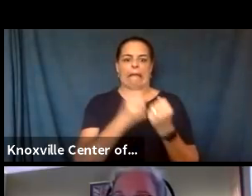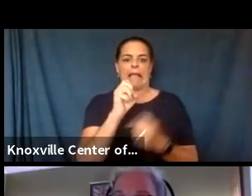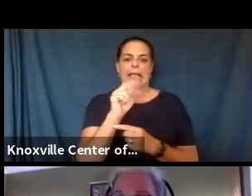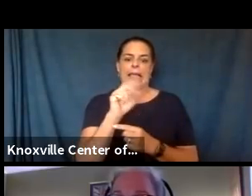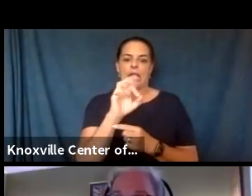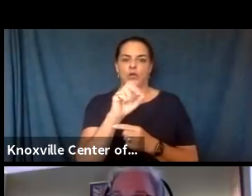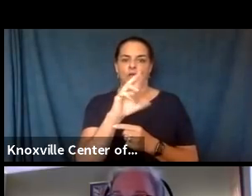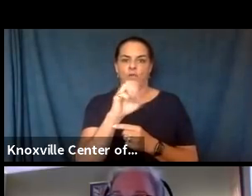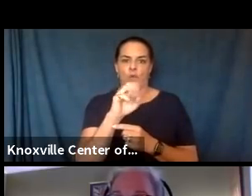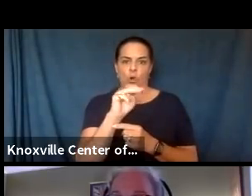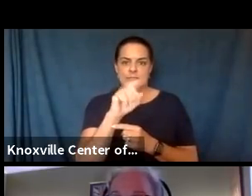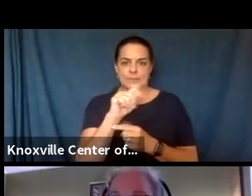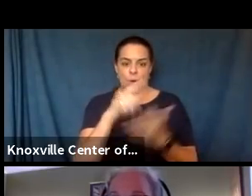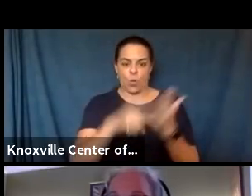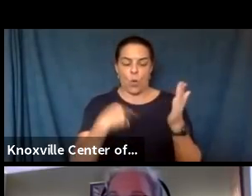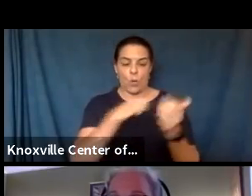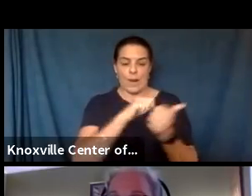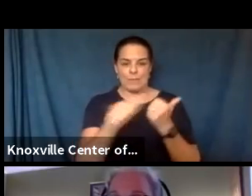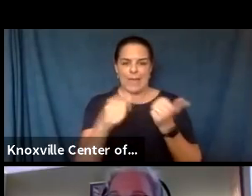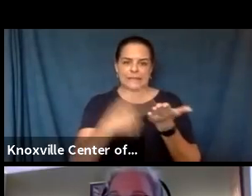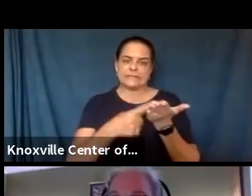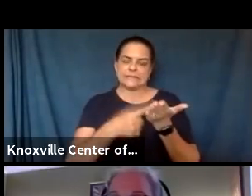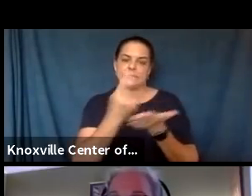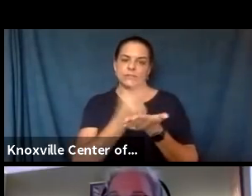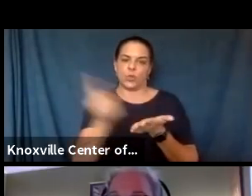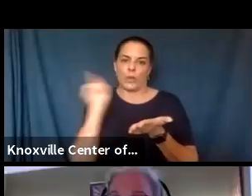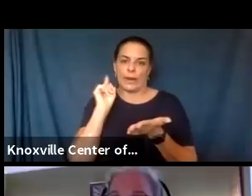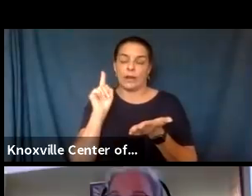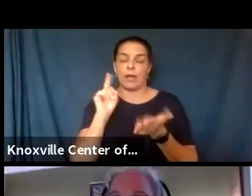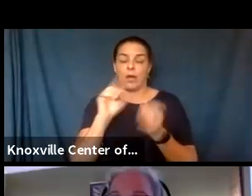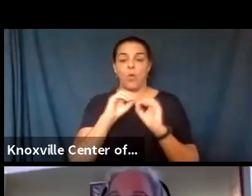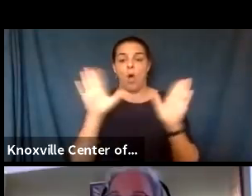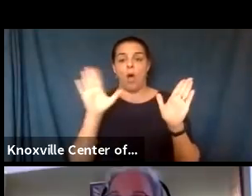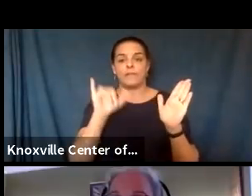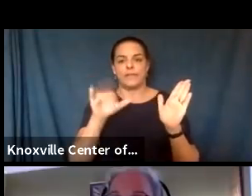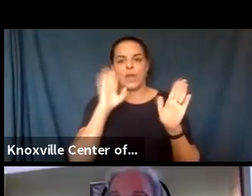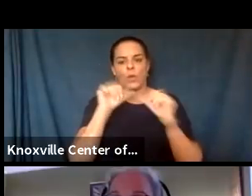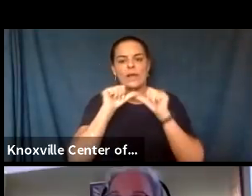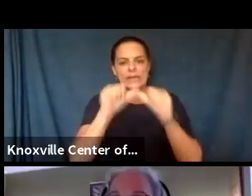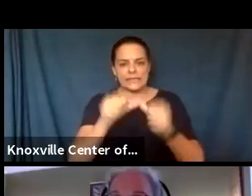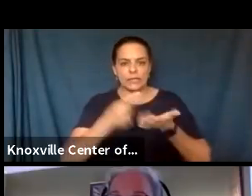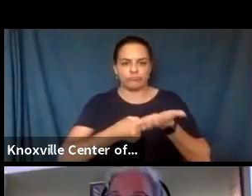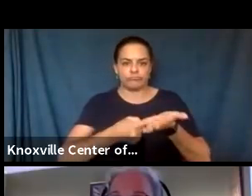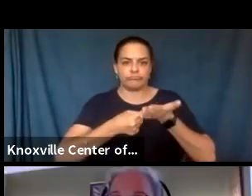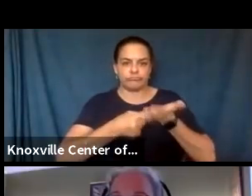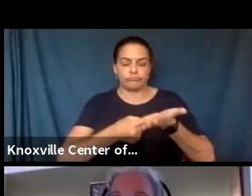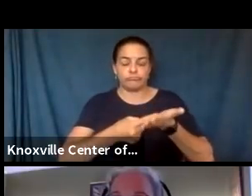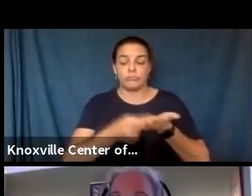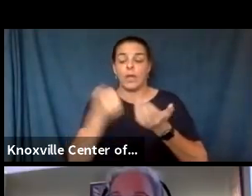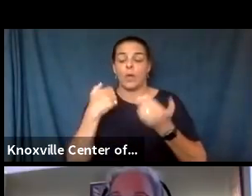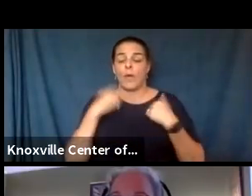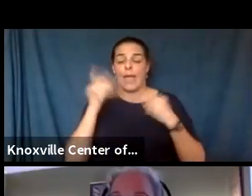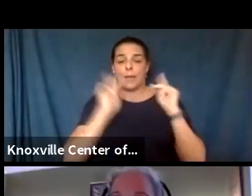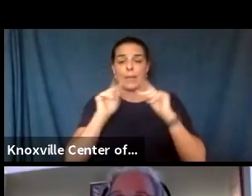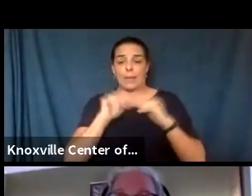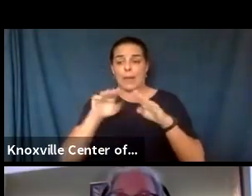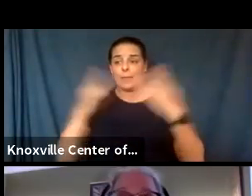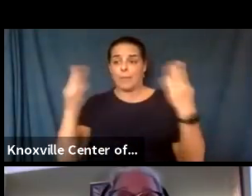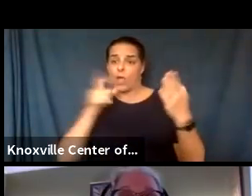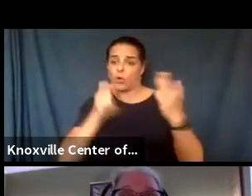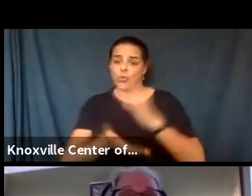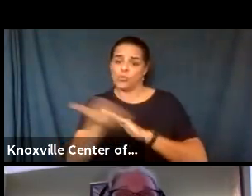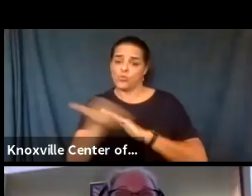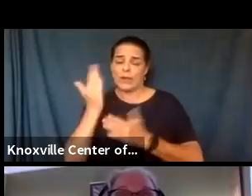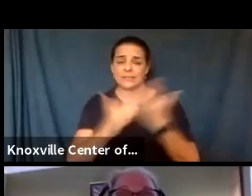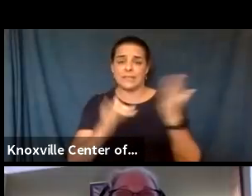of what was passed, and that's something that obviously is going to continue to have discussion. We had members of the public who run some of these